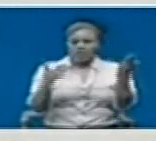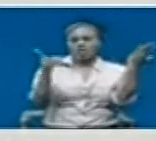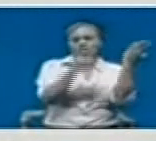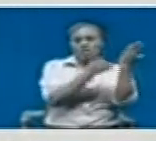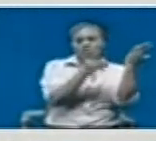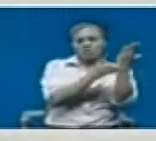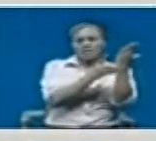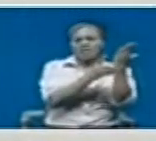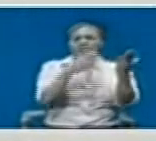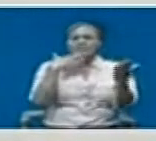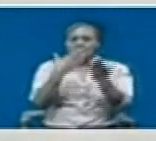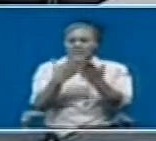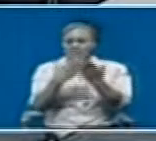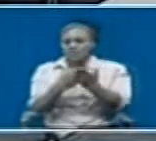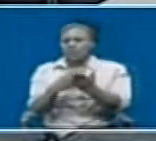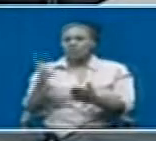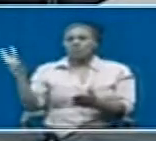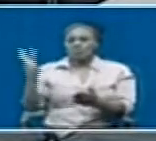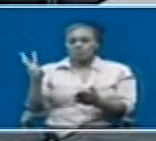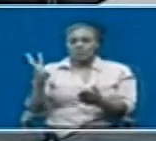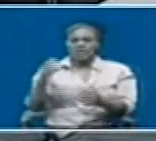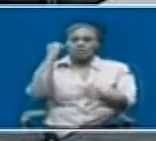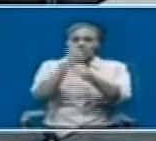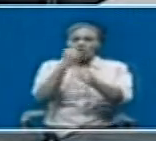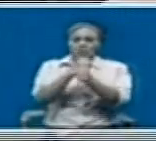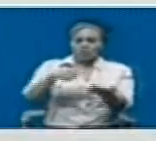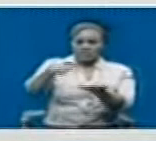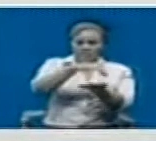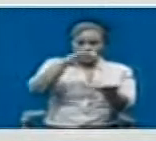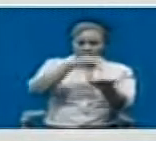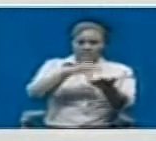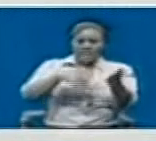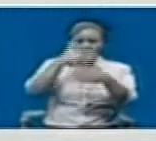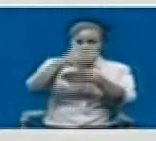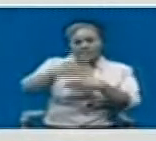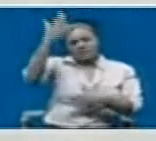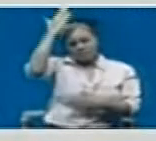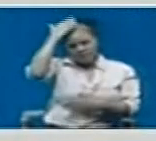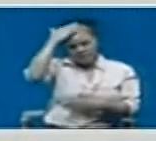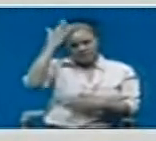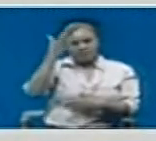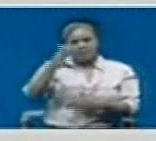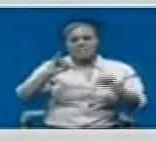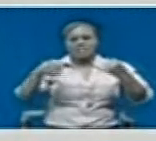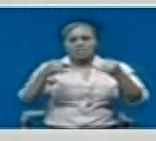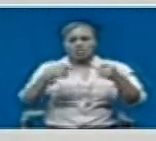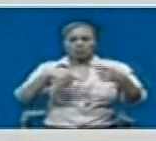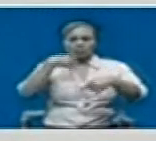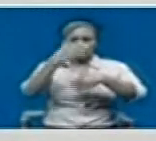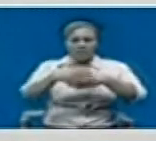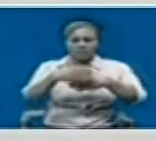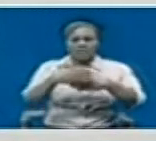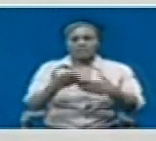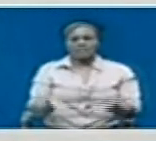you, Doreen. Thank you so much, Perminus. Thank you. And well, Job Center will return next Monday. Business news continues after this.